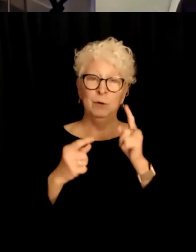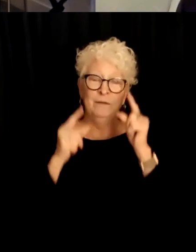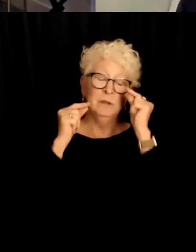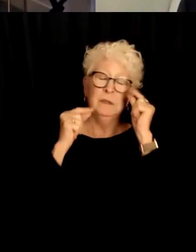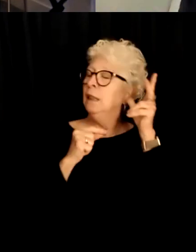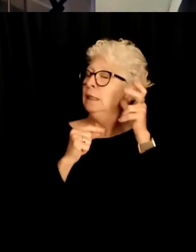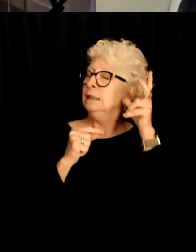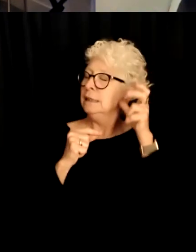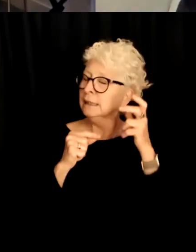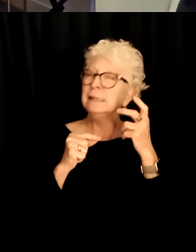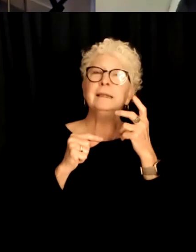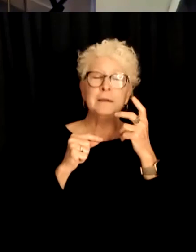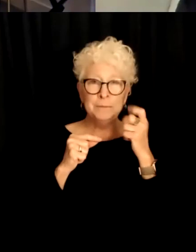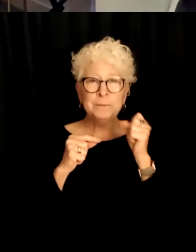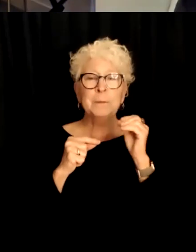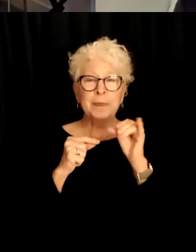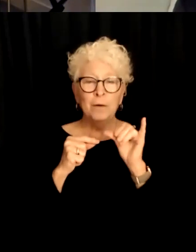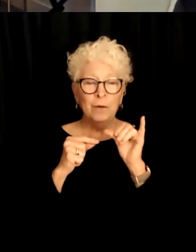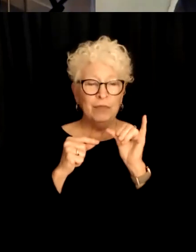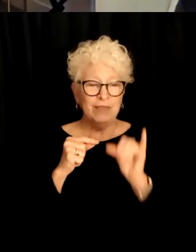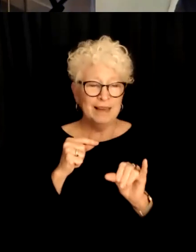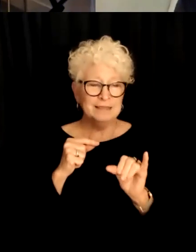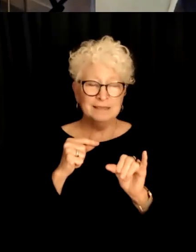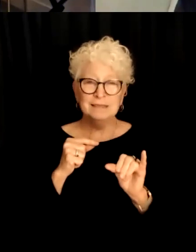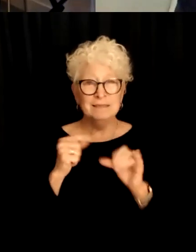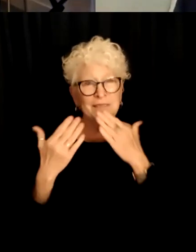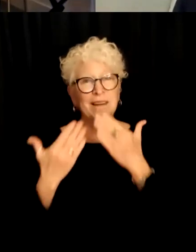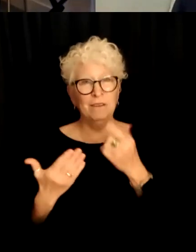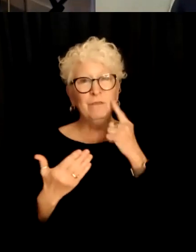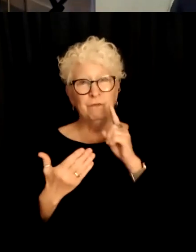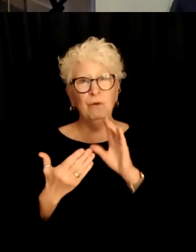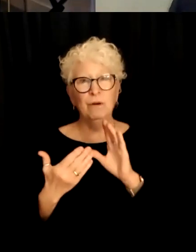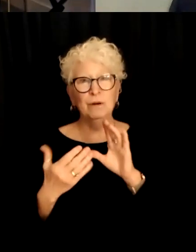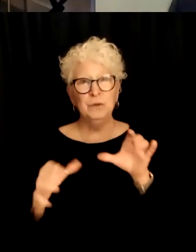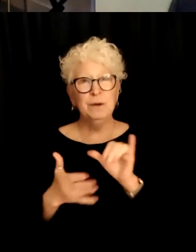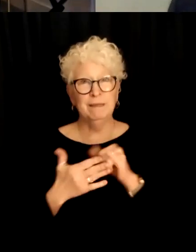right. And one thing I would also just say is, yes.